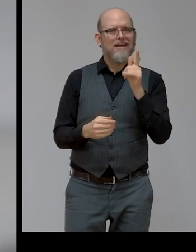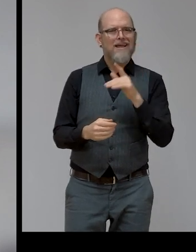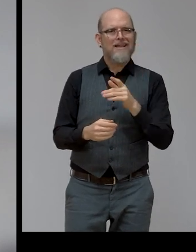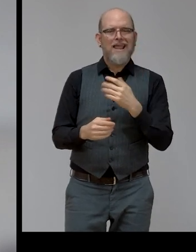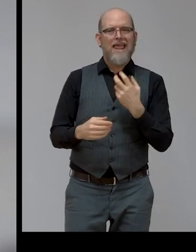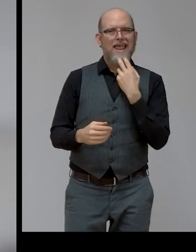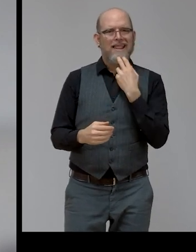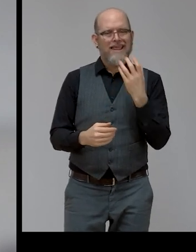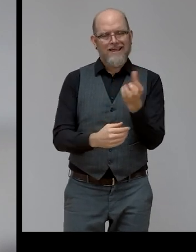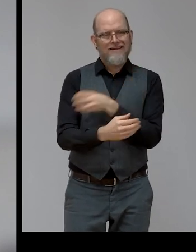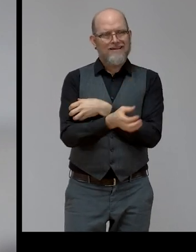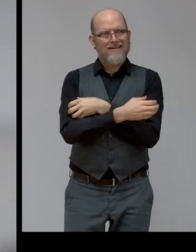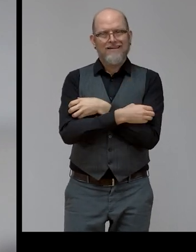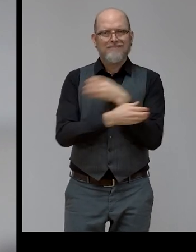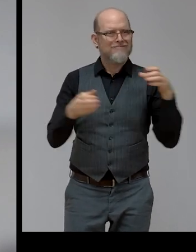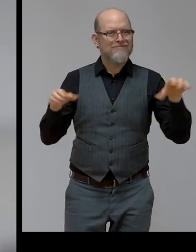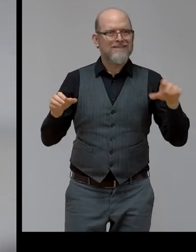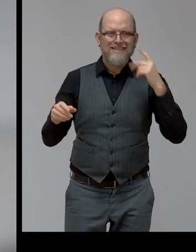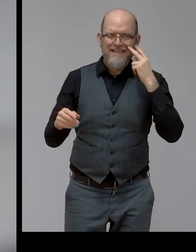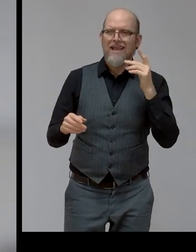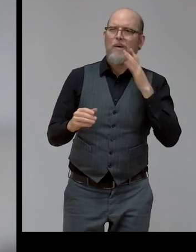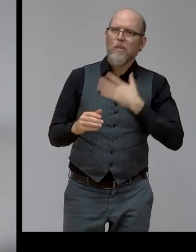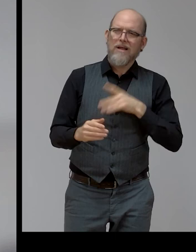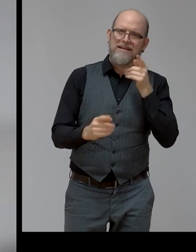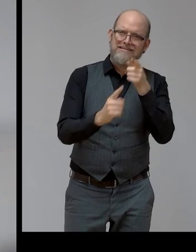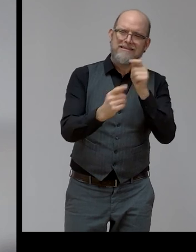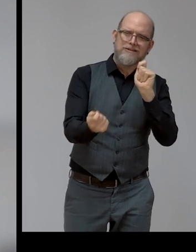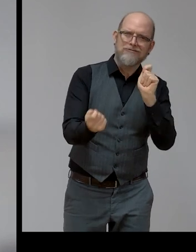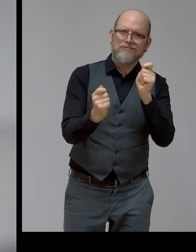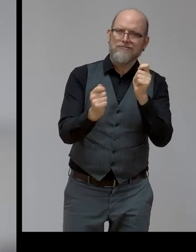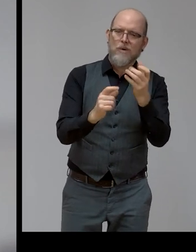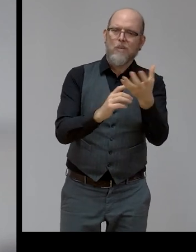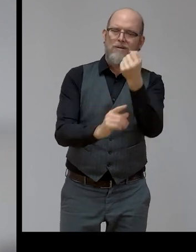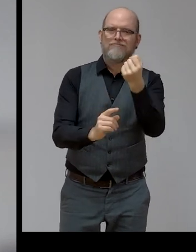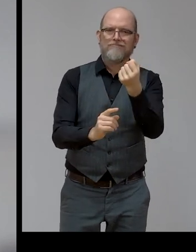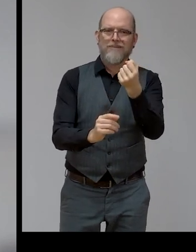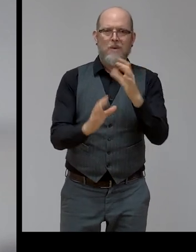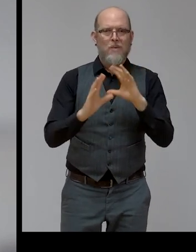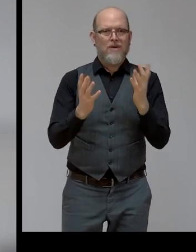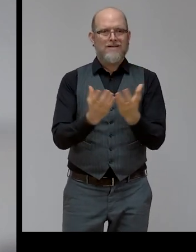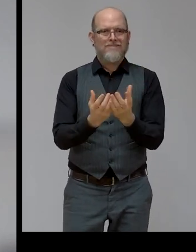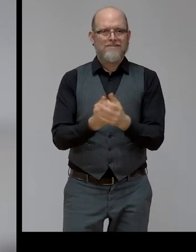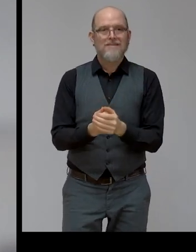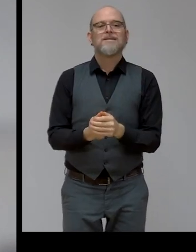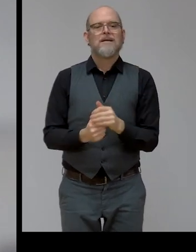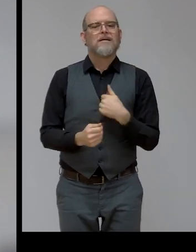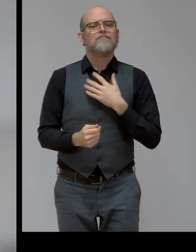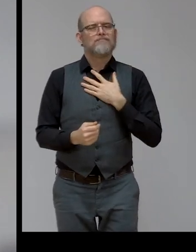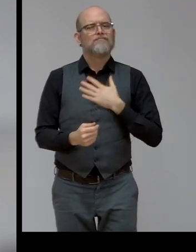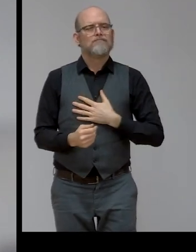and willingness to really change the world and making sure that it is actually a world with no